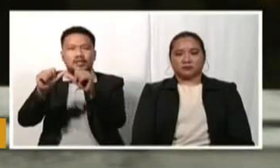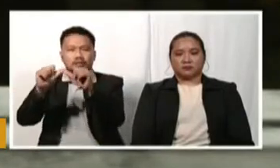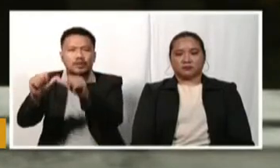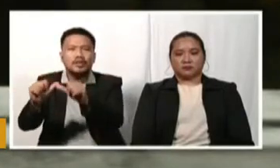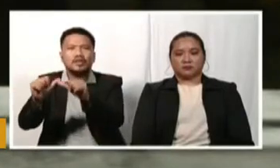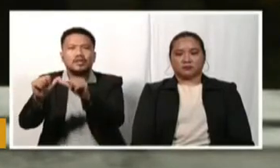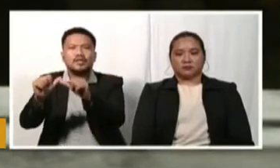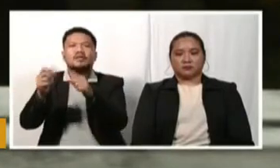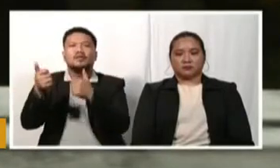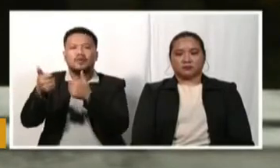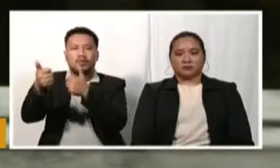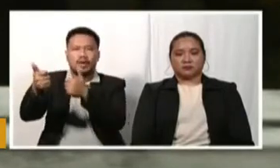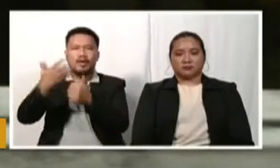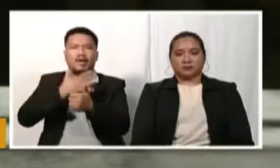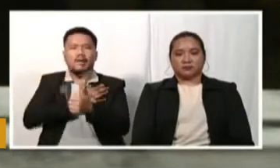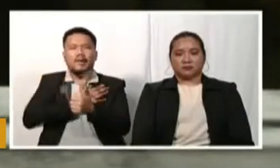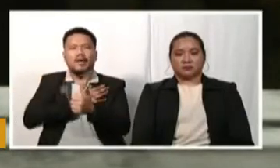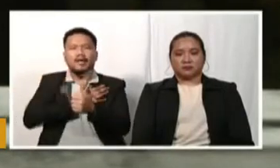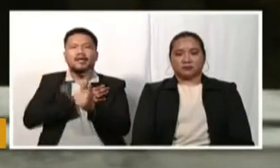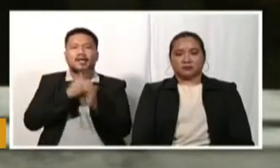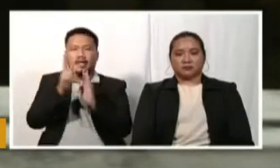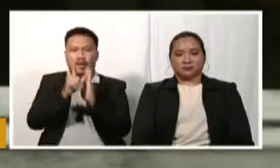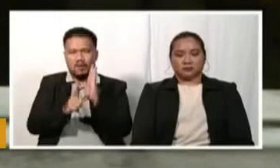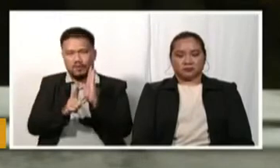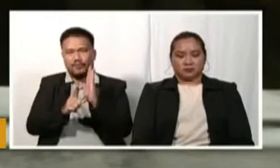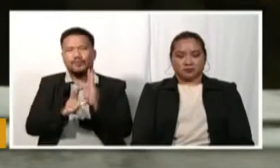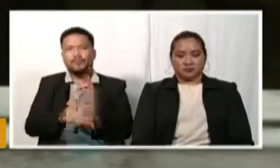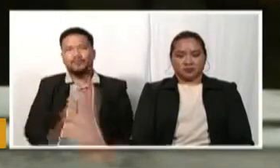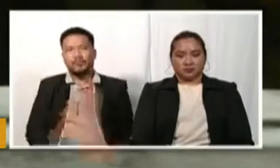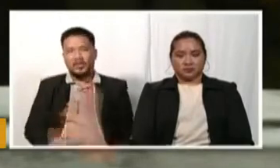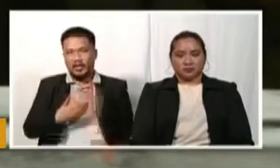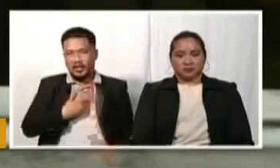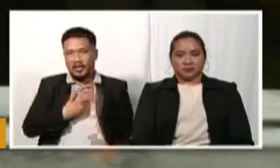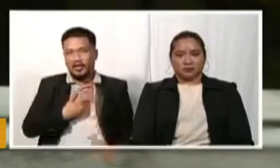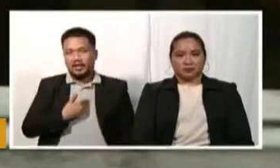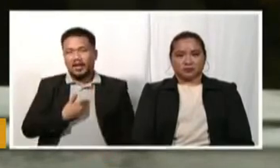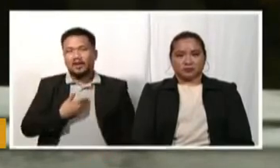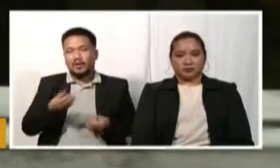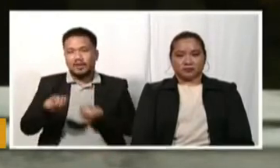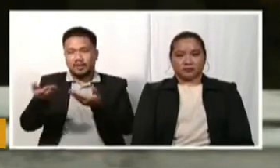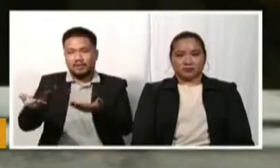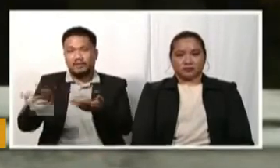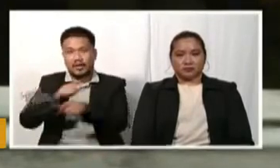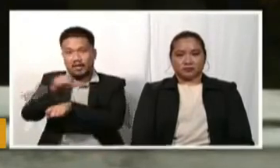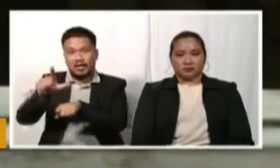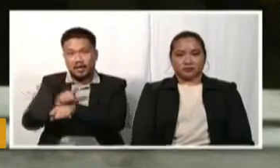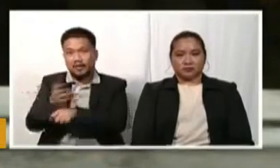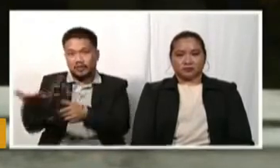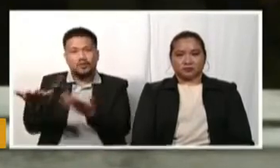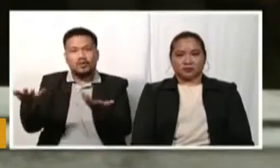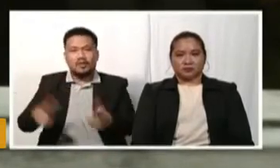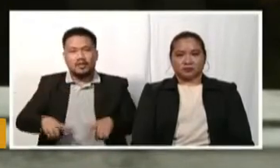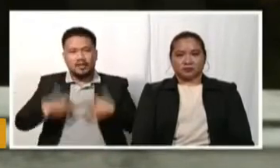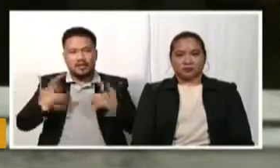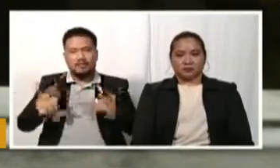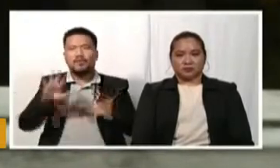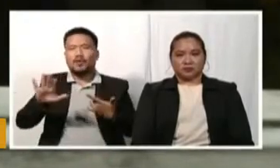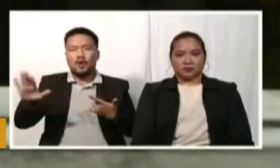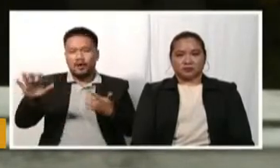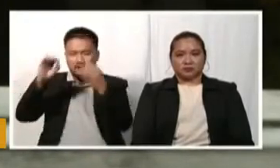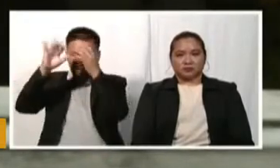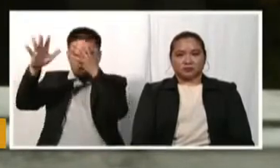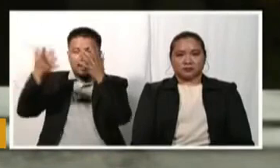decrees. You shall live in the land I gave your fathers. You shall be